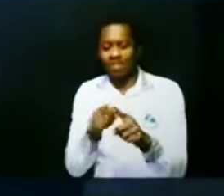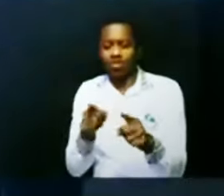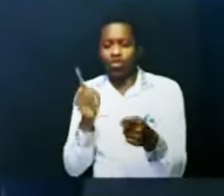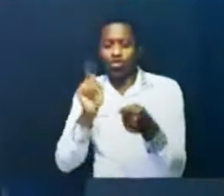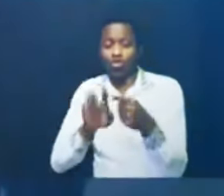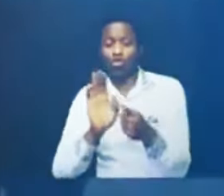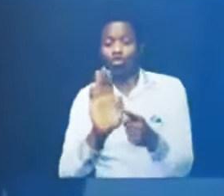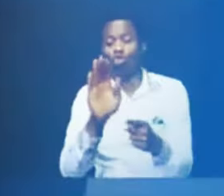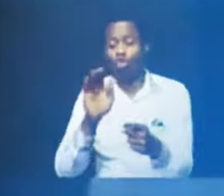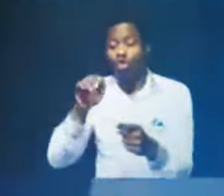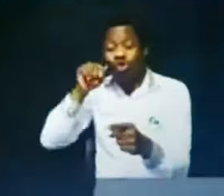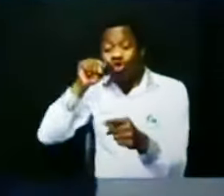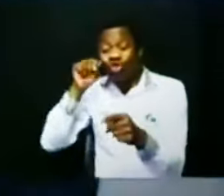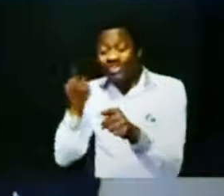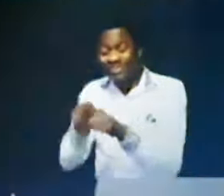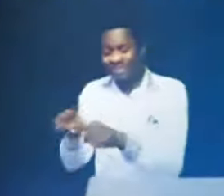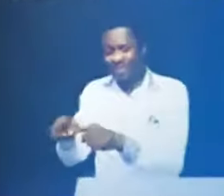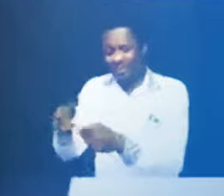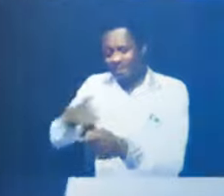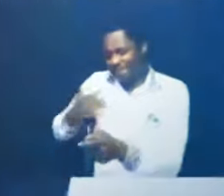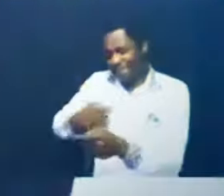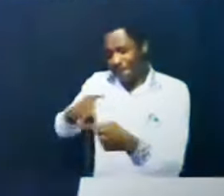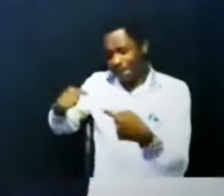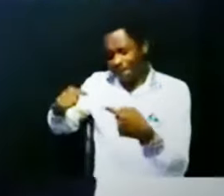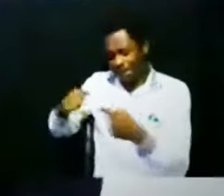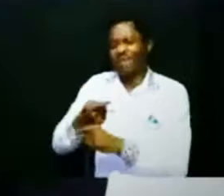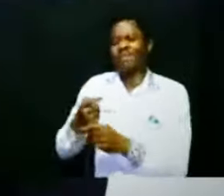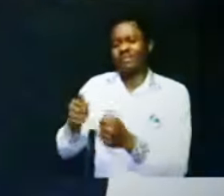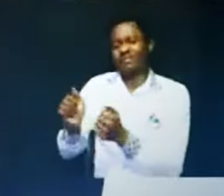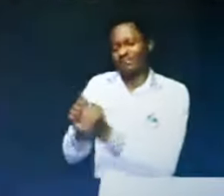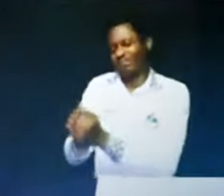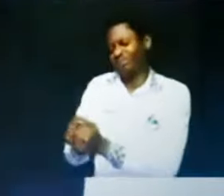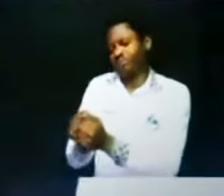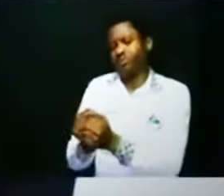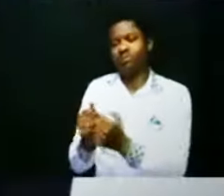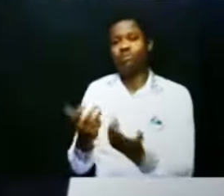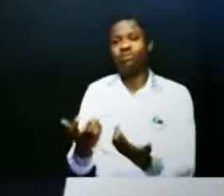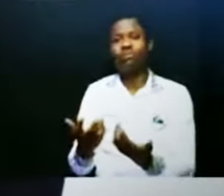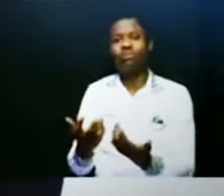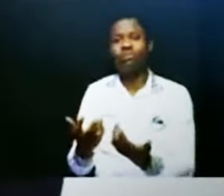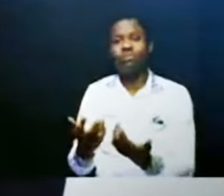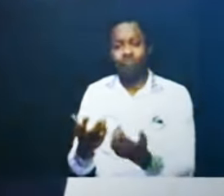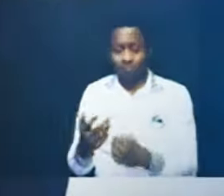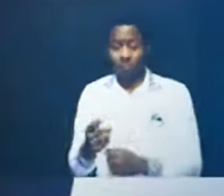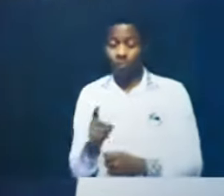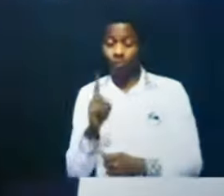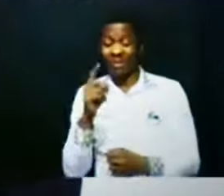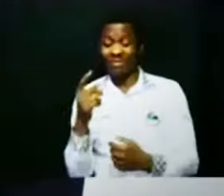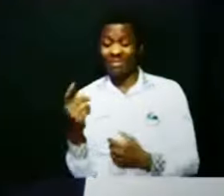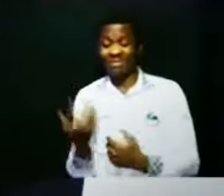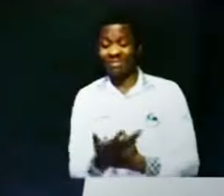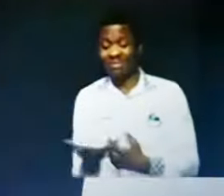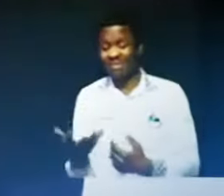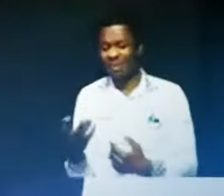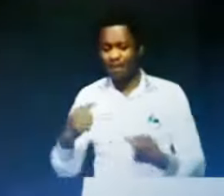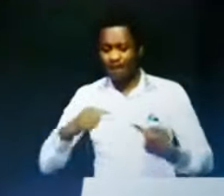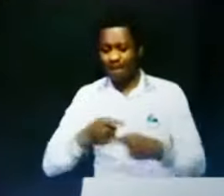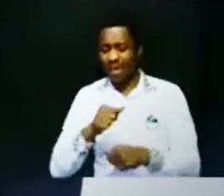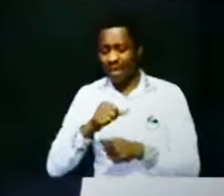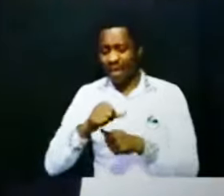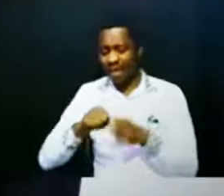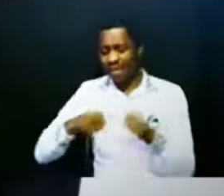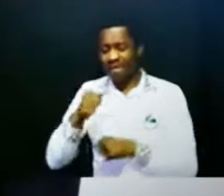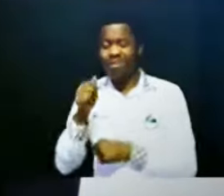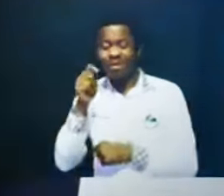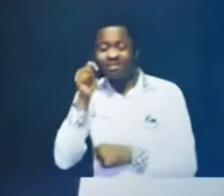yetia obi nanso ya no no ne no che. One of the things that always pains me about this lady is that the Bible says